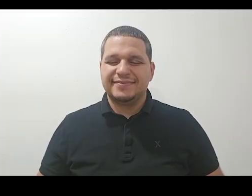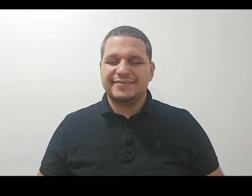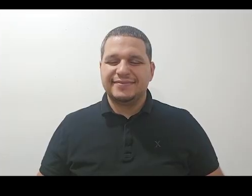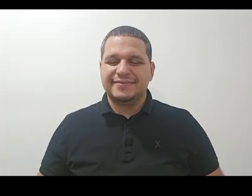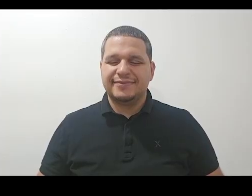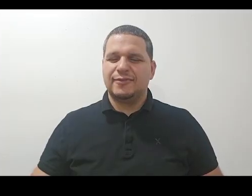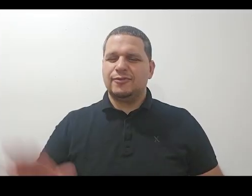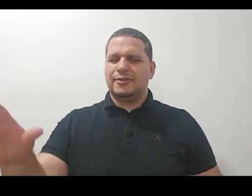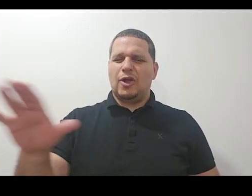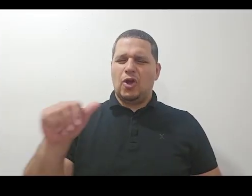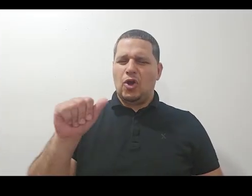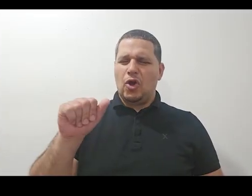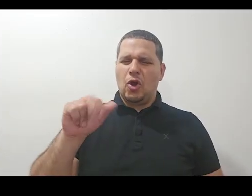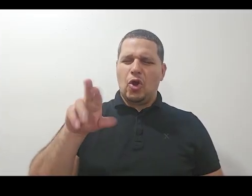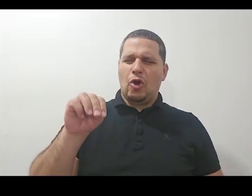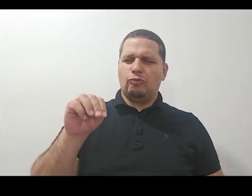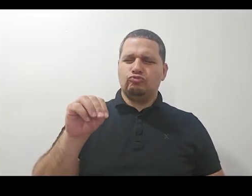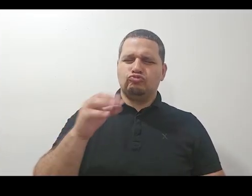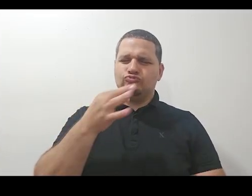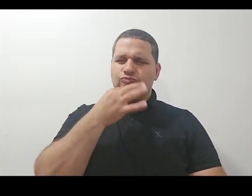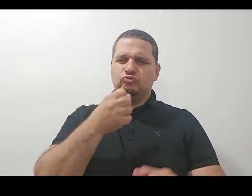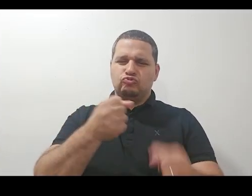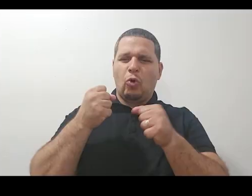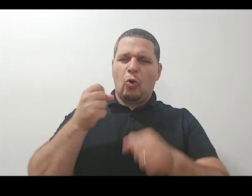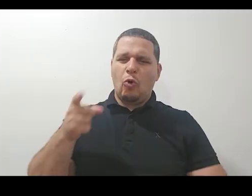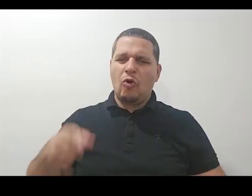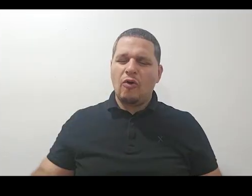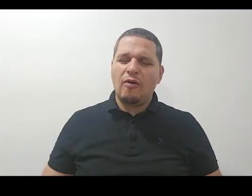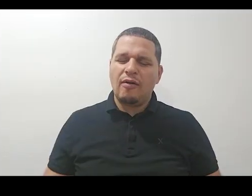Oh, that arm's strong.